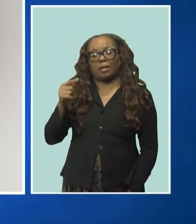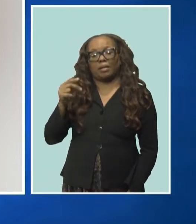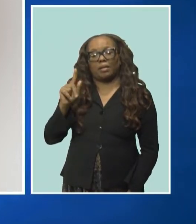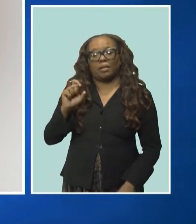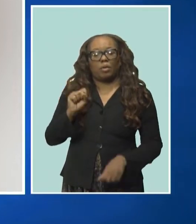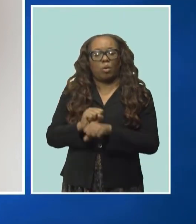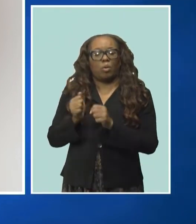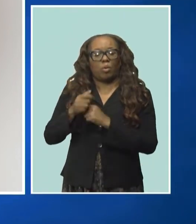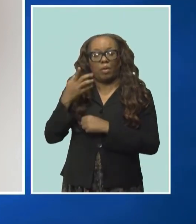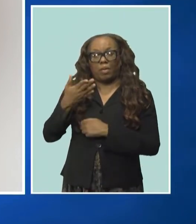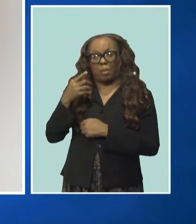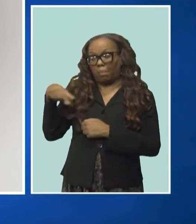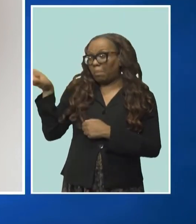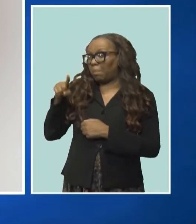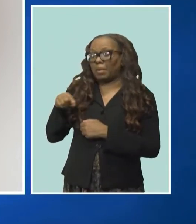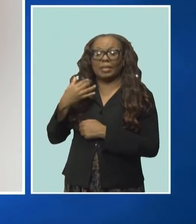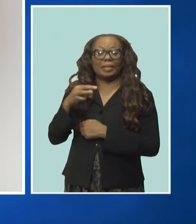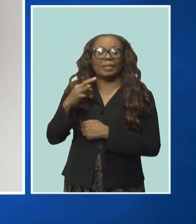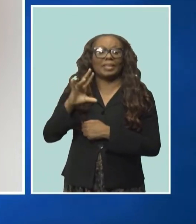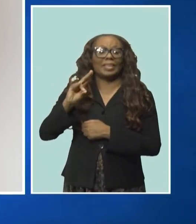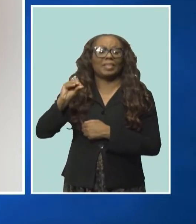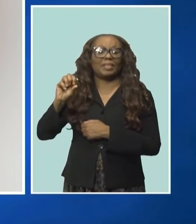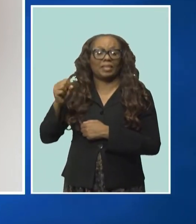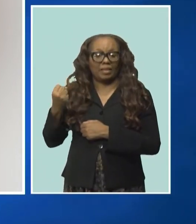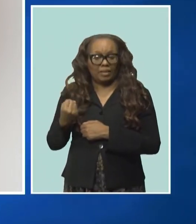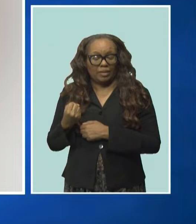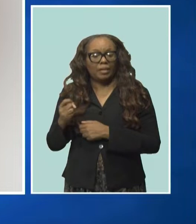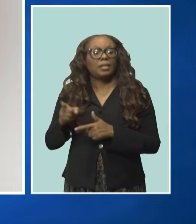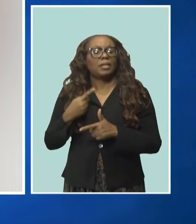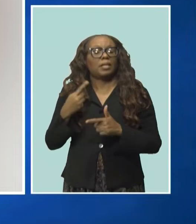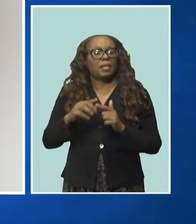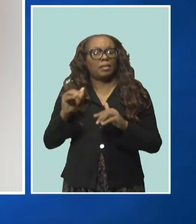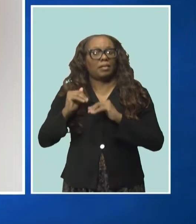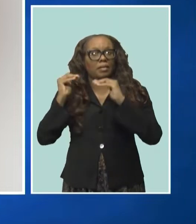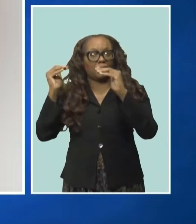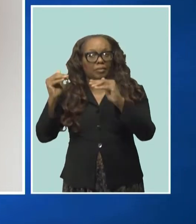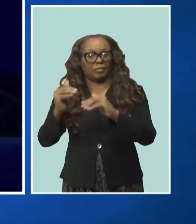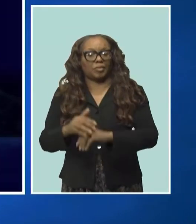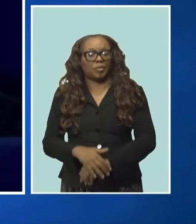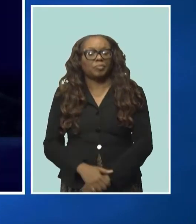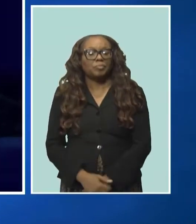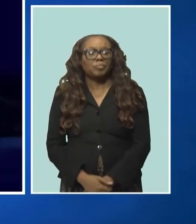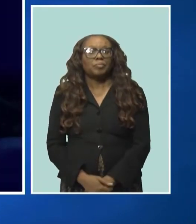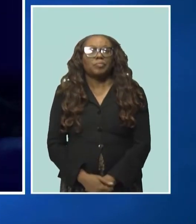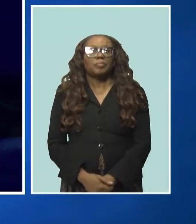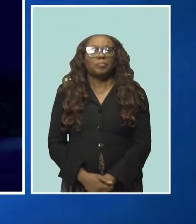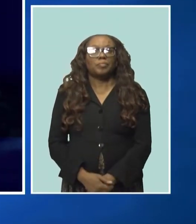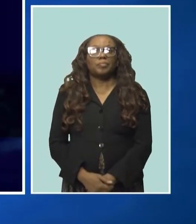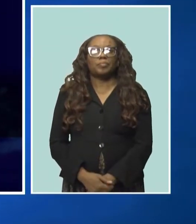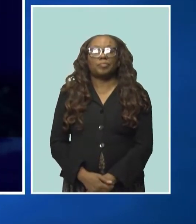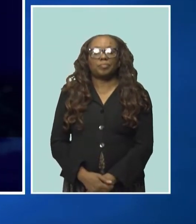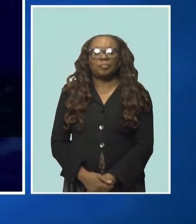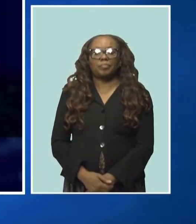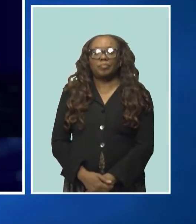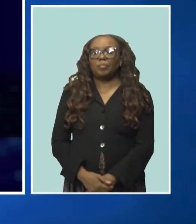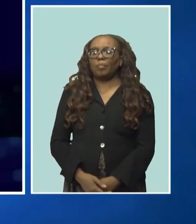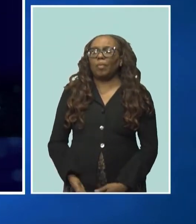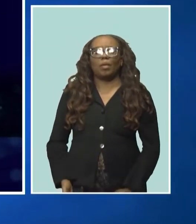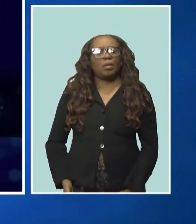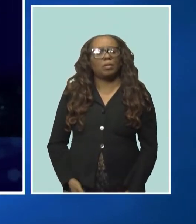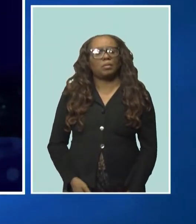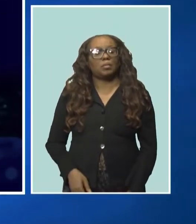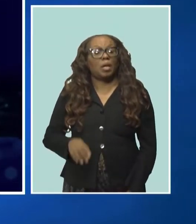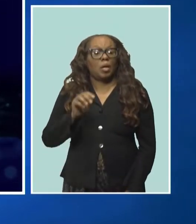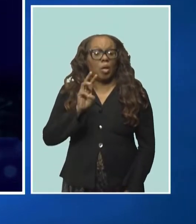he spent about 5 years before branching off on his own. Willie was a very magnanimous person. He was